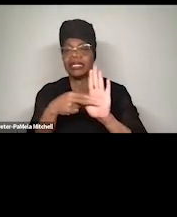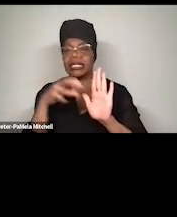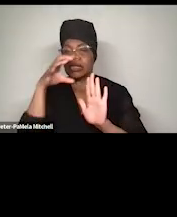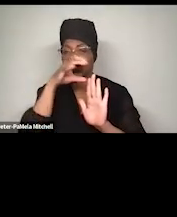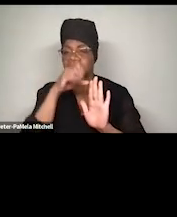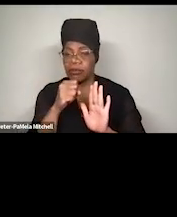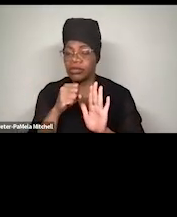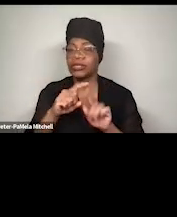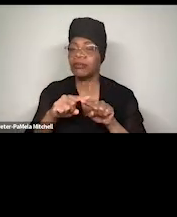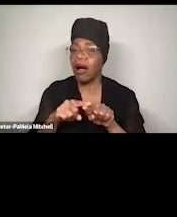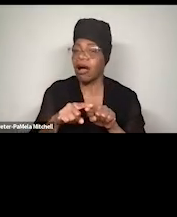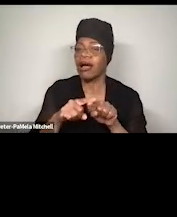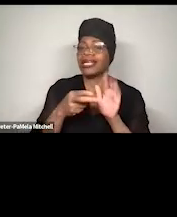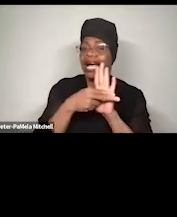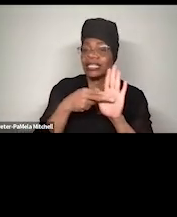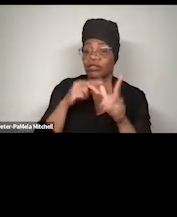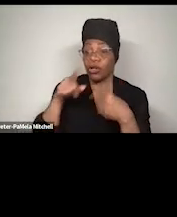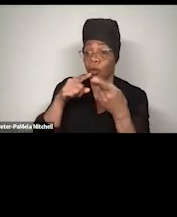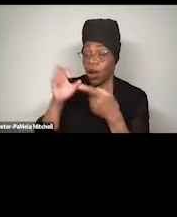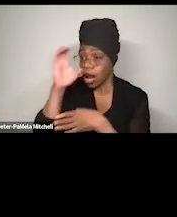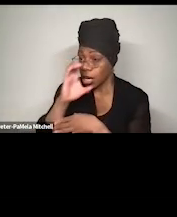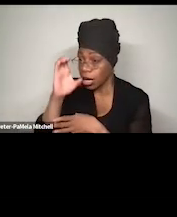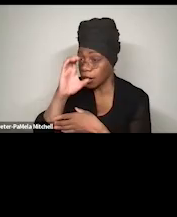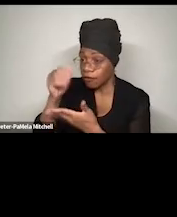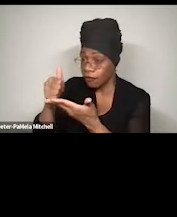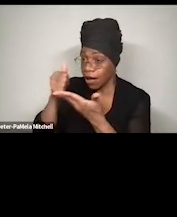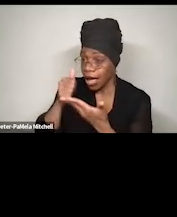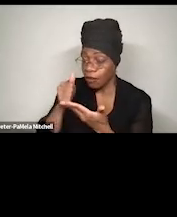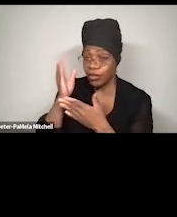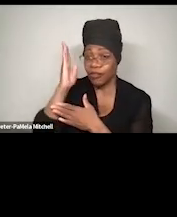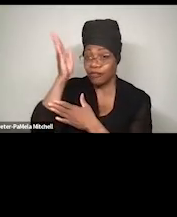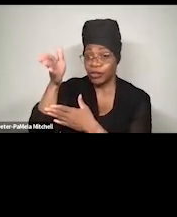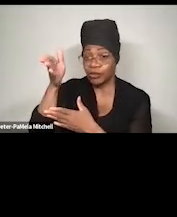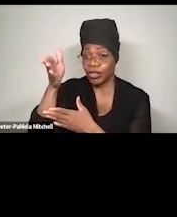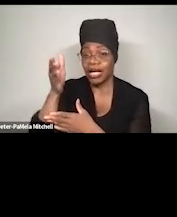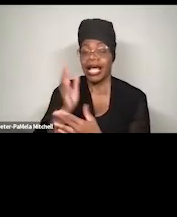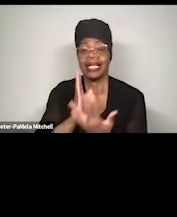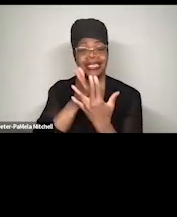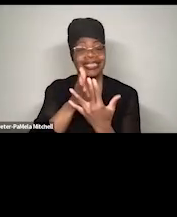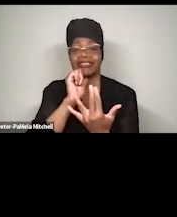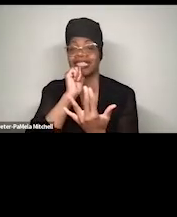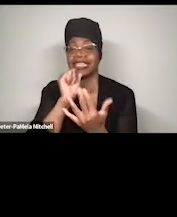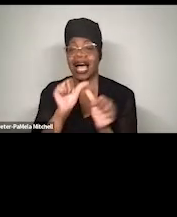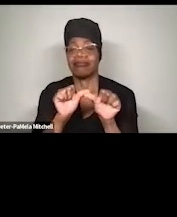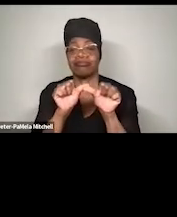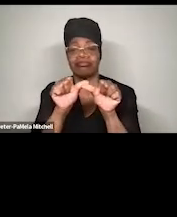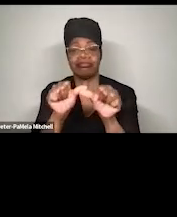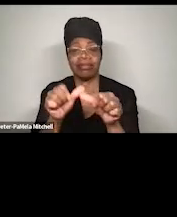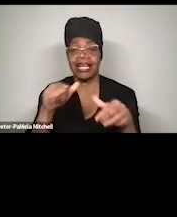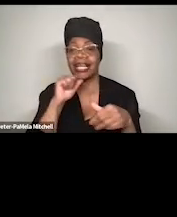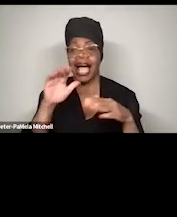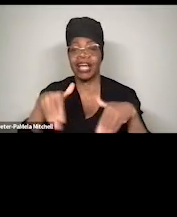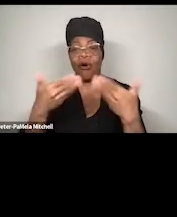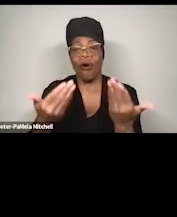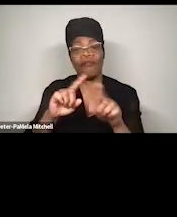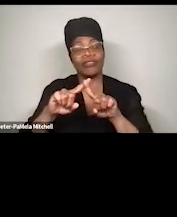seeking help in the future. And an intervention was not sustainable or not offer a clear path forward depending on